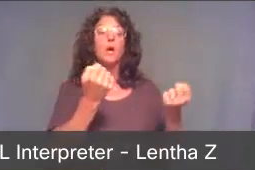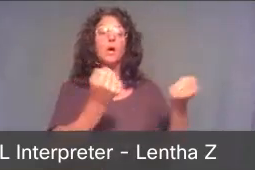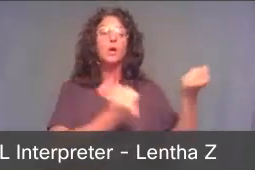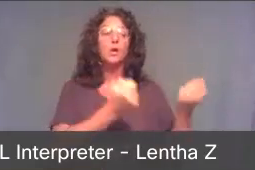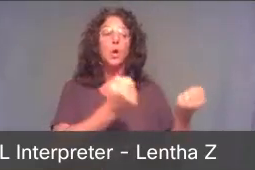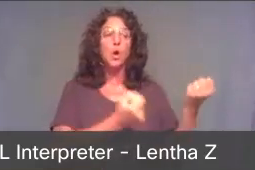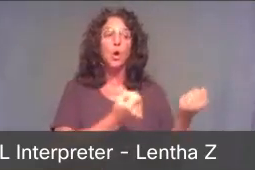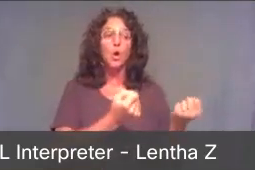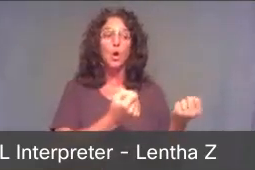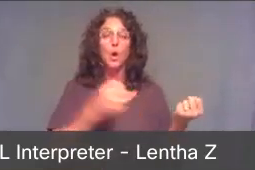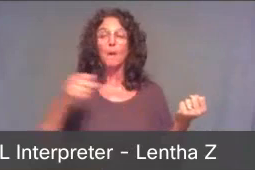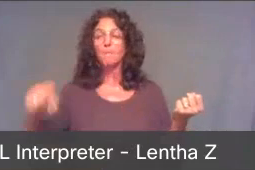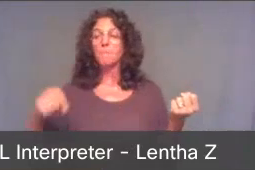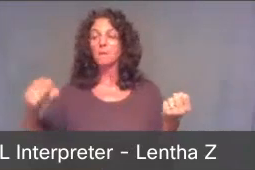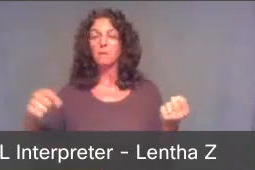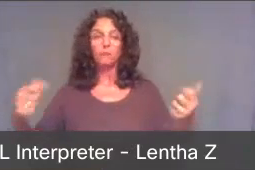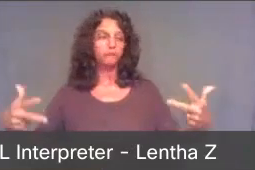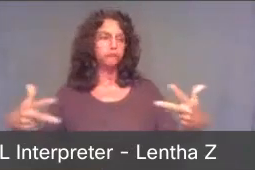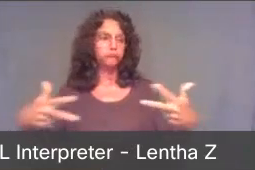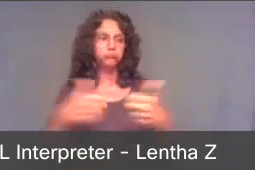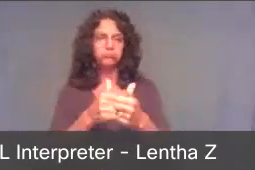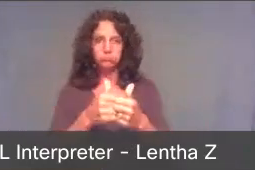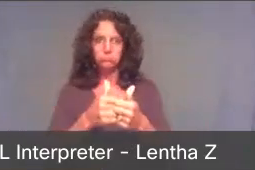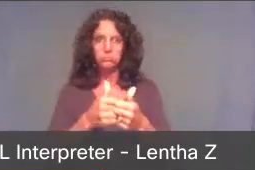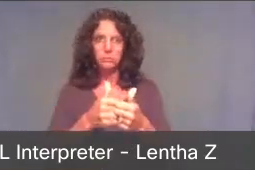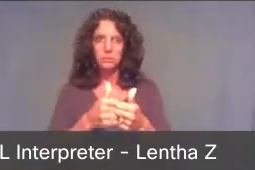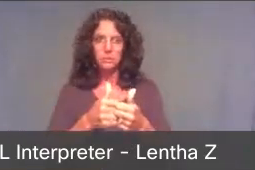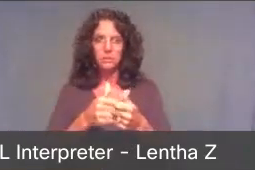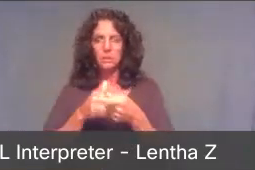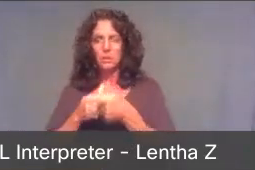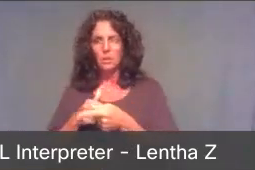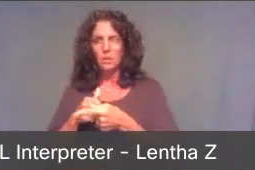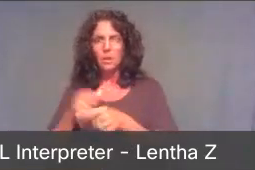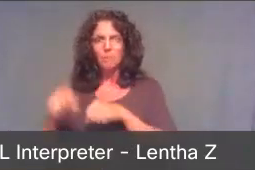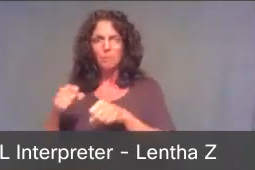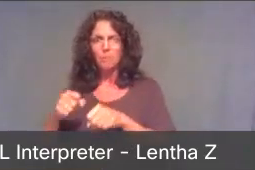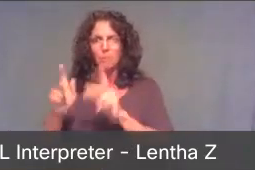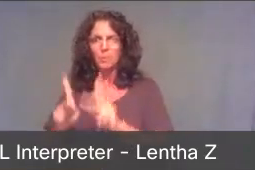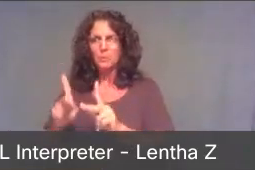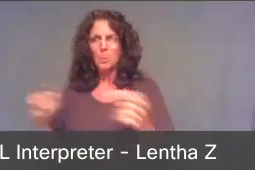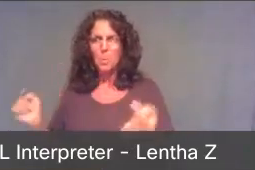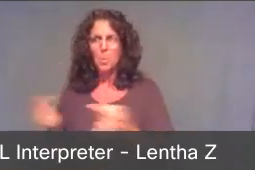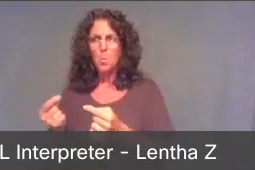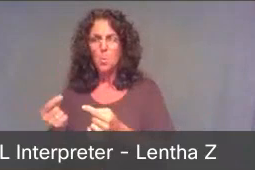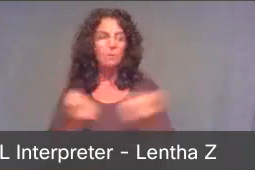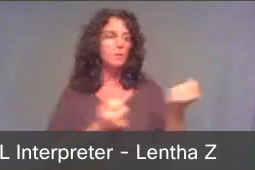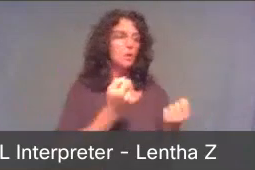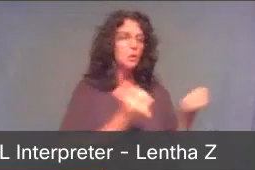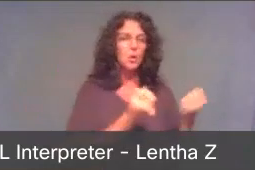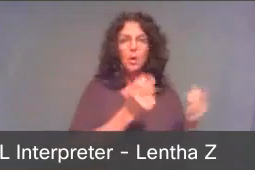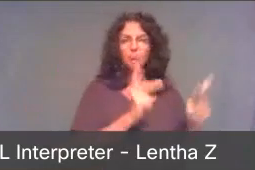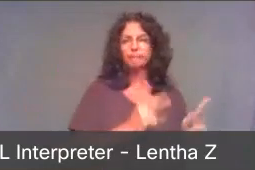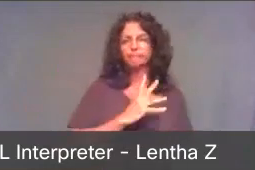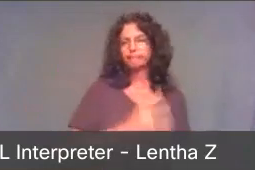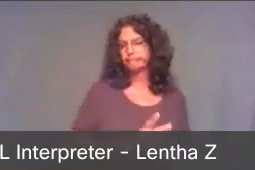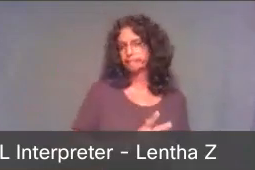bicycle, that would be really harmful to the person on the bicycle, but the person in the car would most likely be fine.